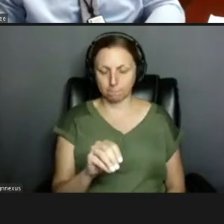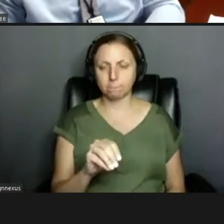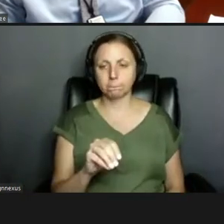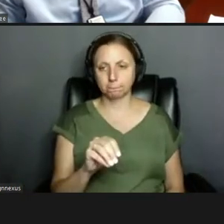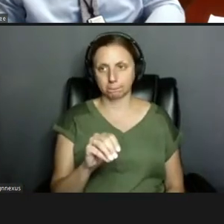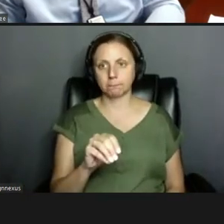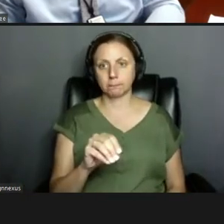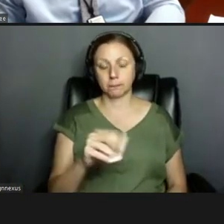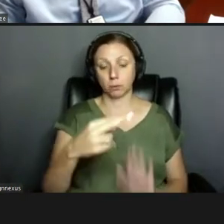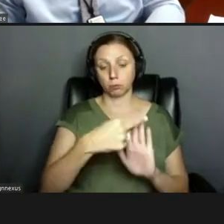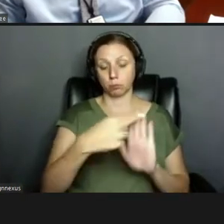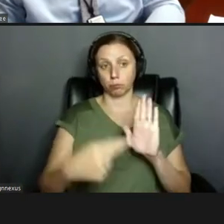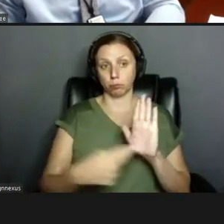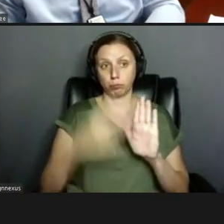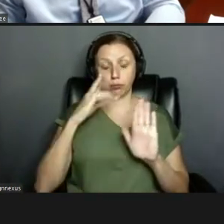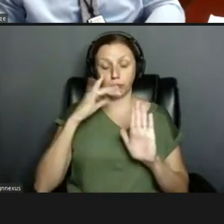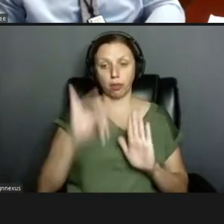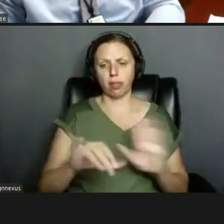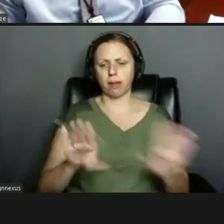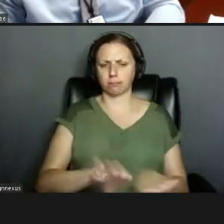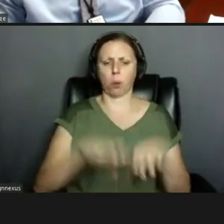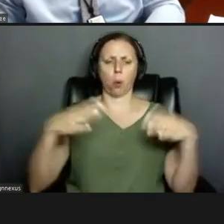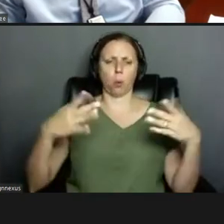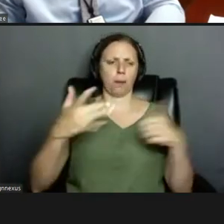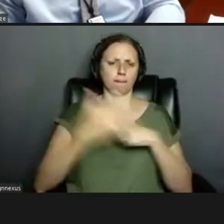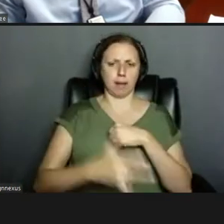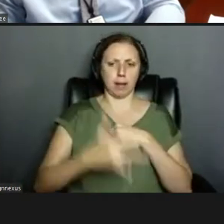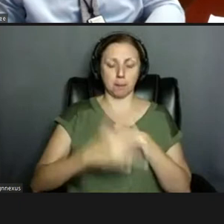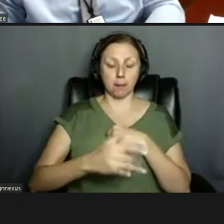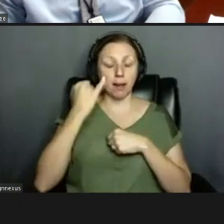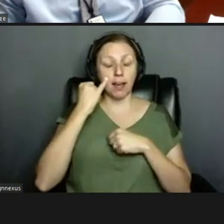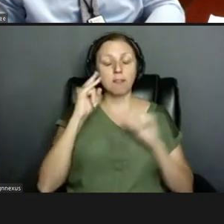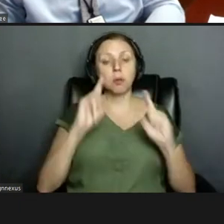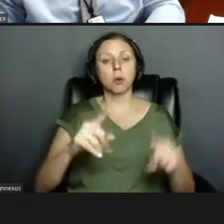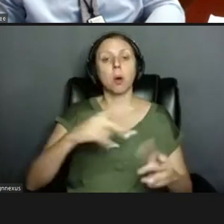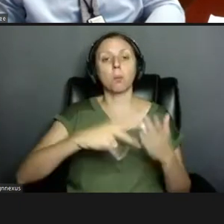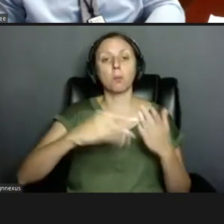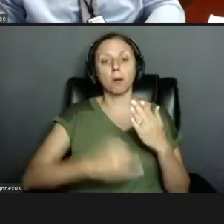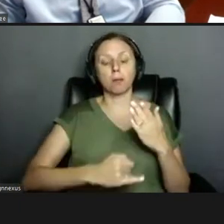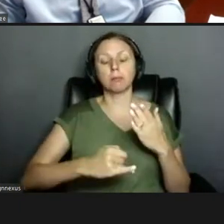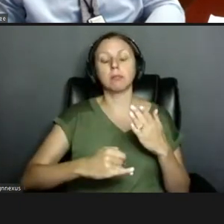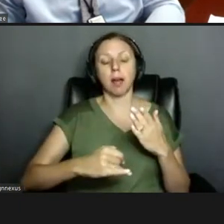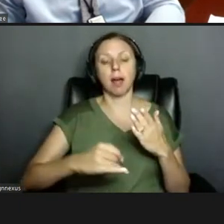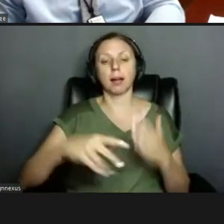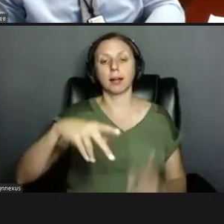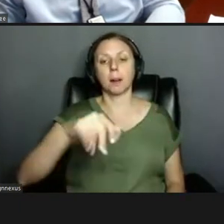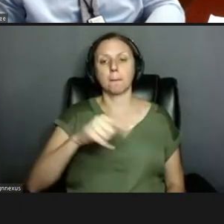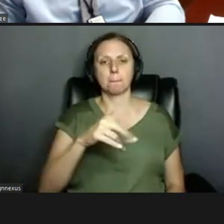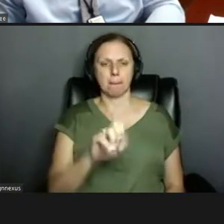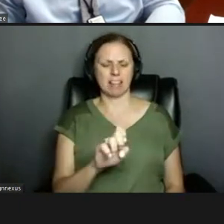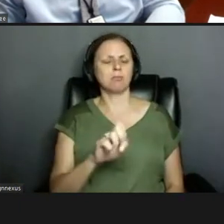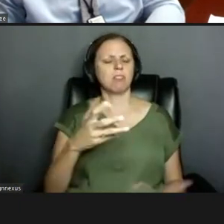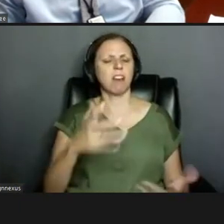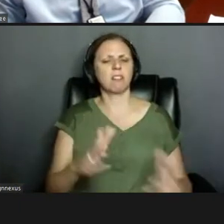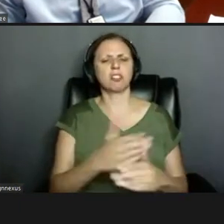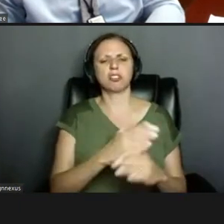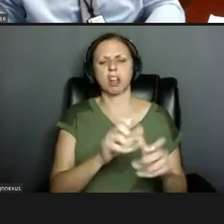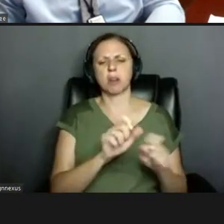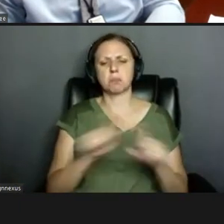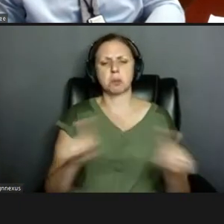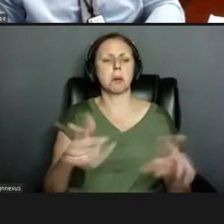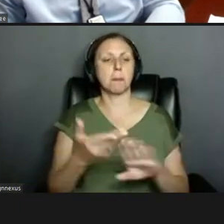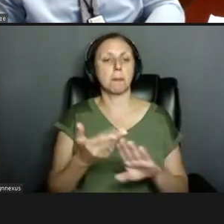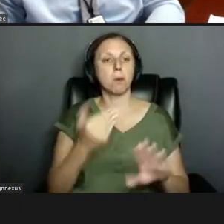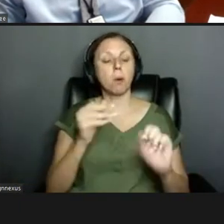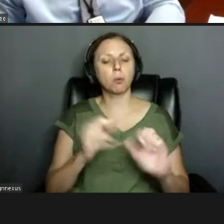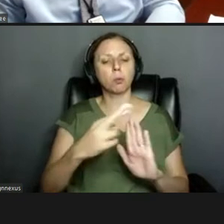The registration for that is open. So if you go to the project page, which I shared earlier, you can